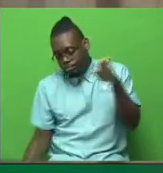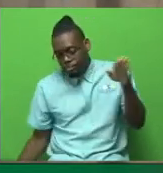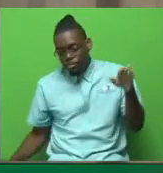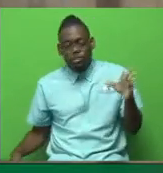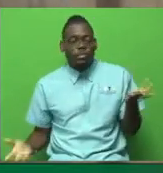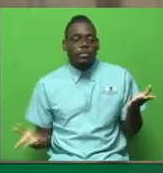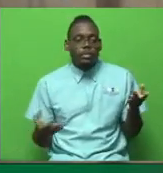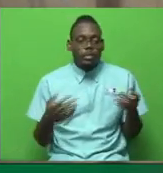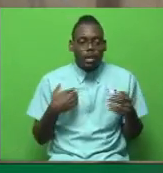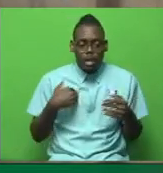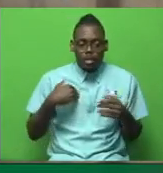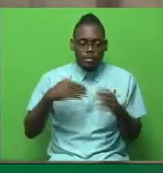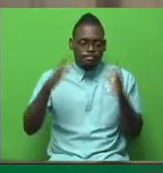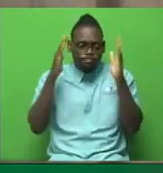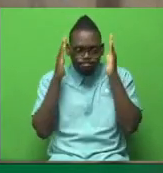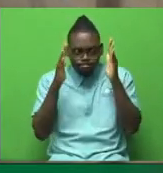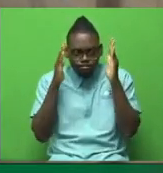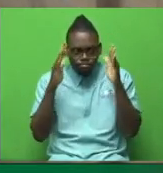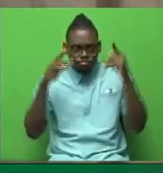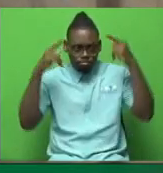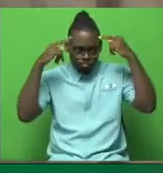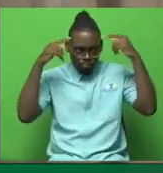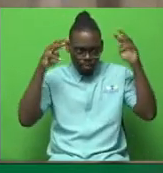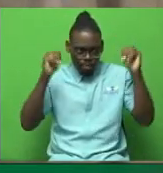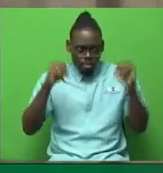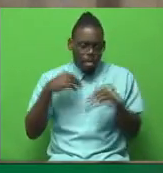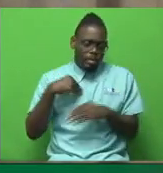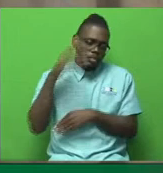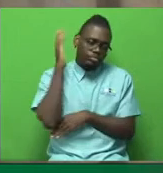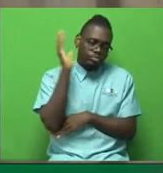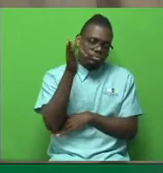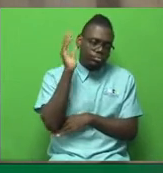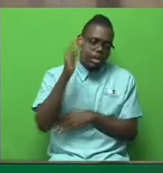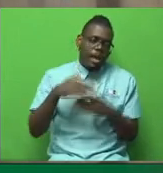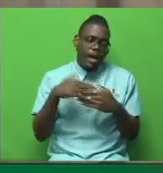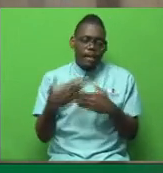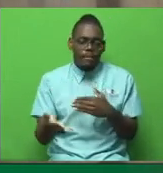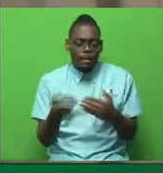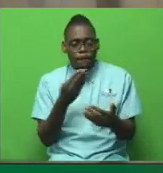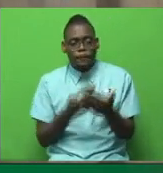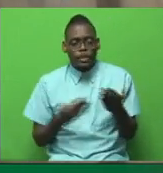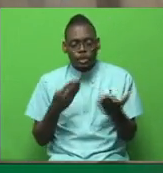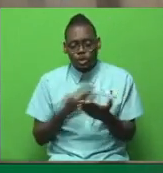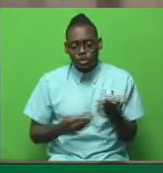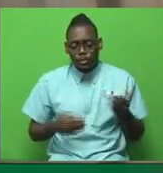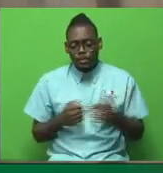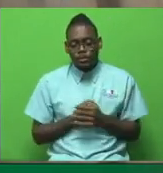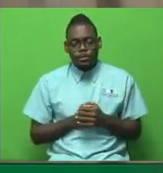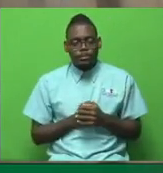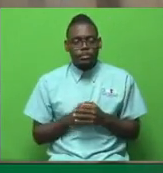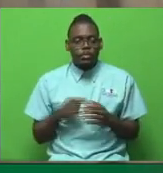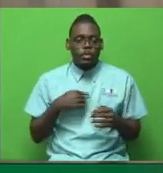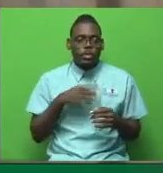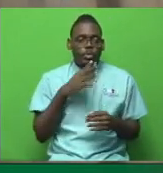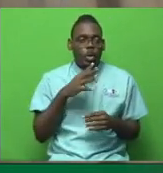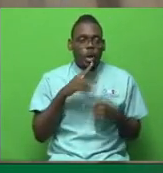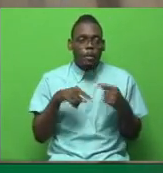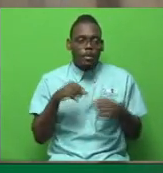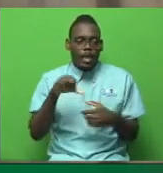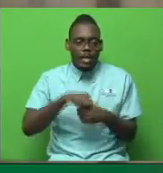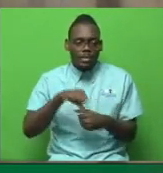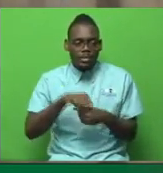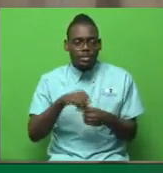minister's press conference after the budget only fuel increases and the idea that people